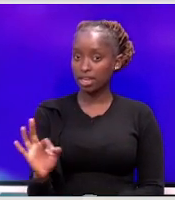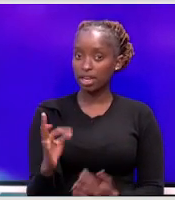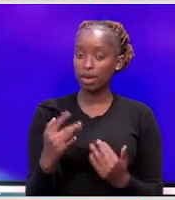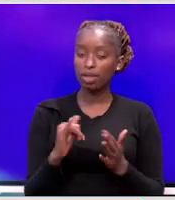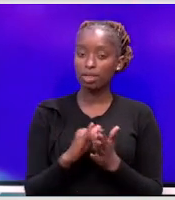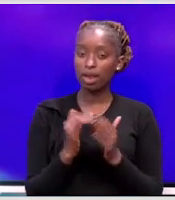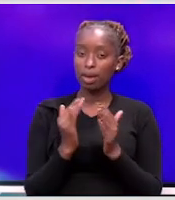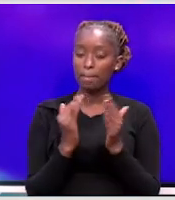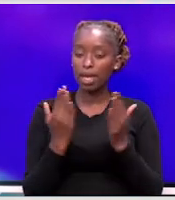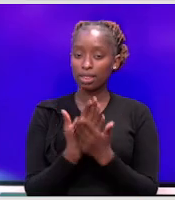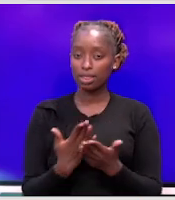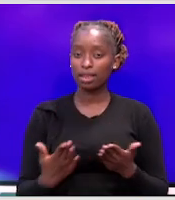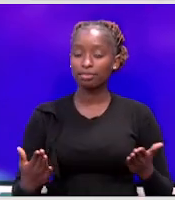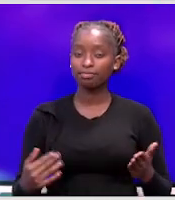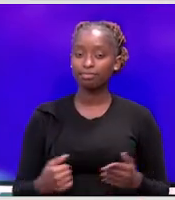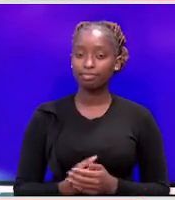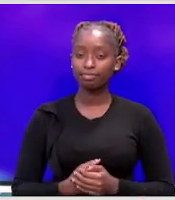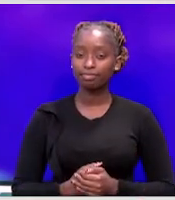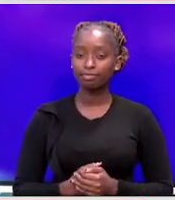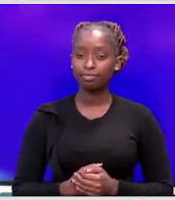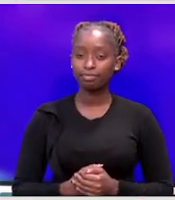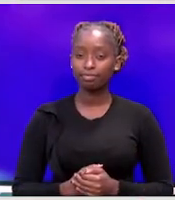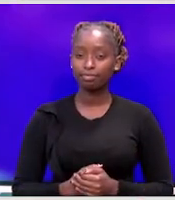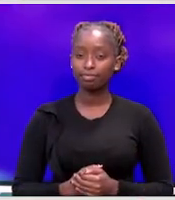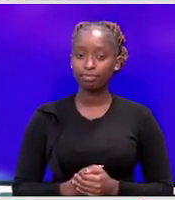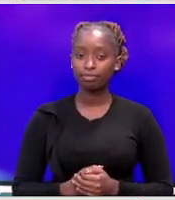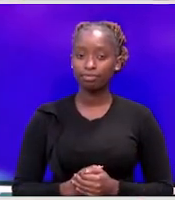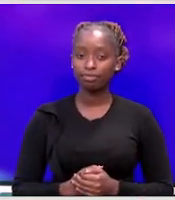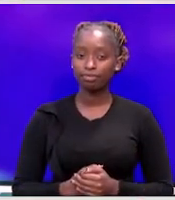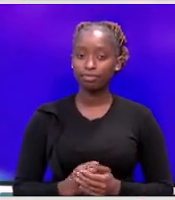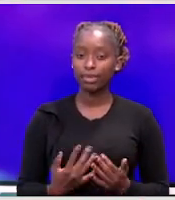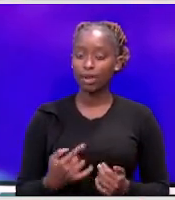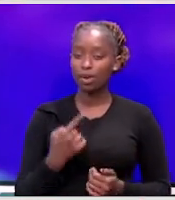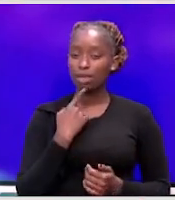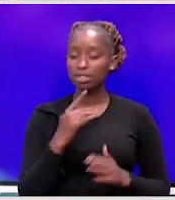it's a big thing. It's a big deal. So my word is hongera. Hongera to the girls.